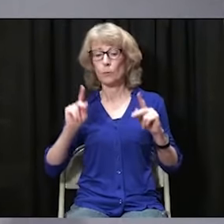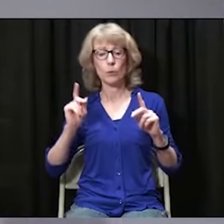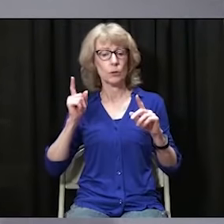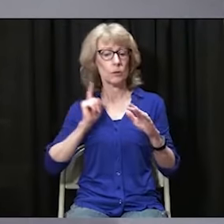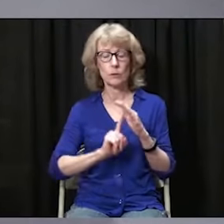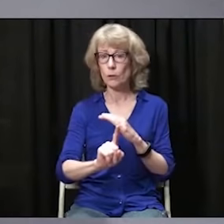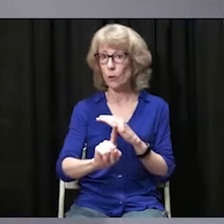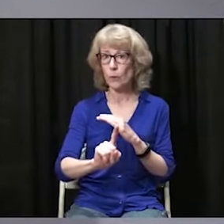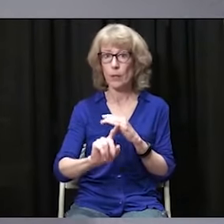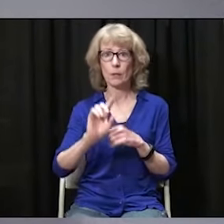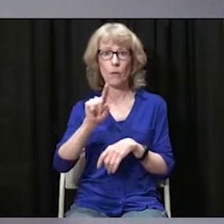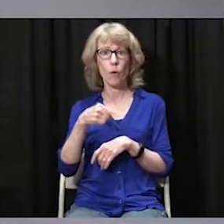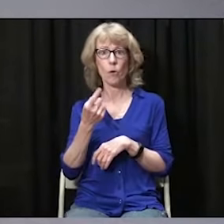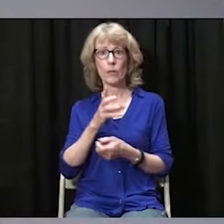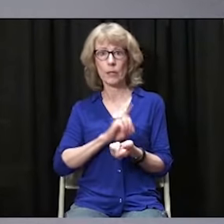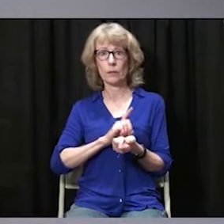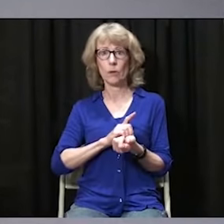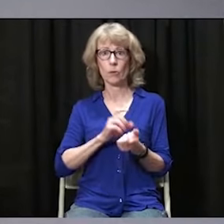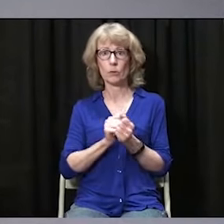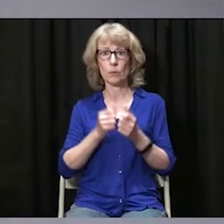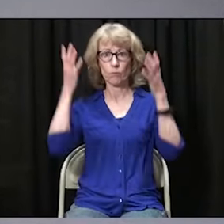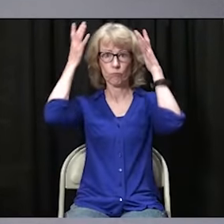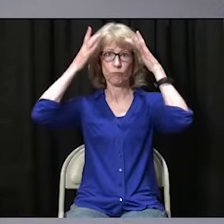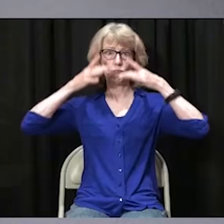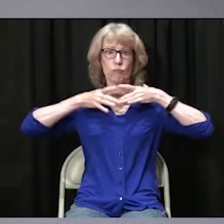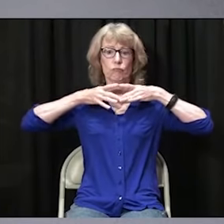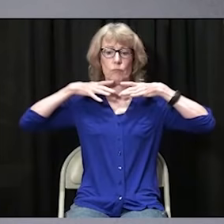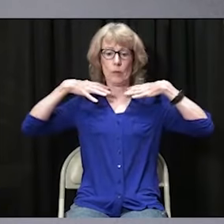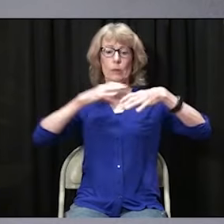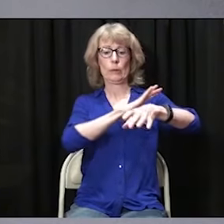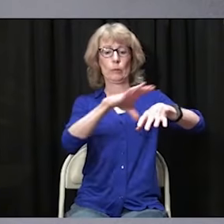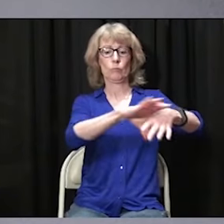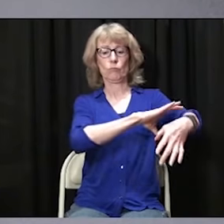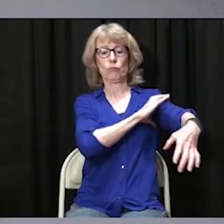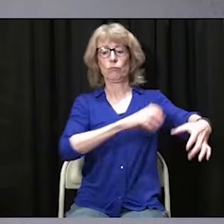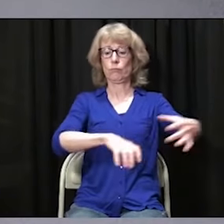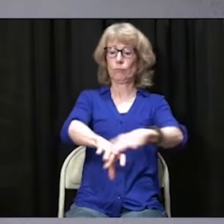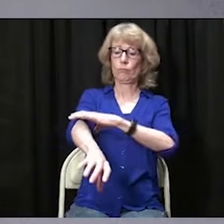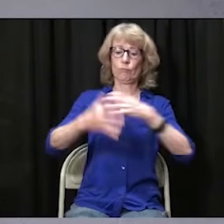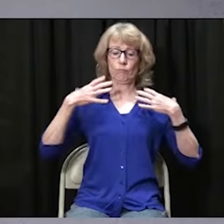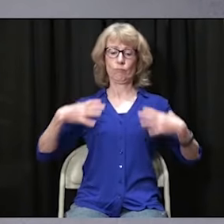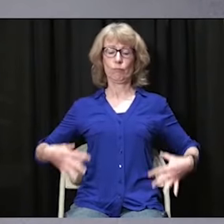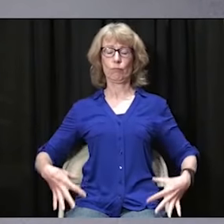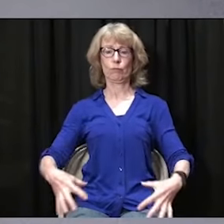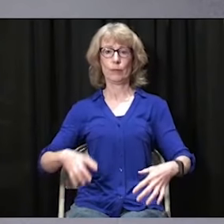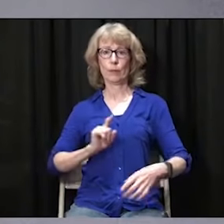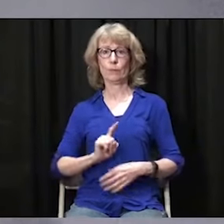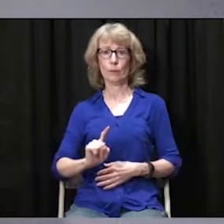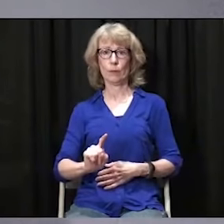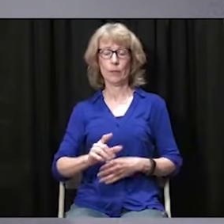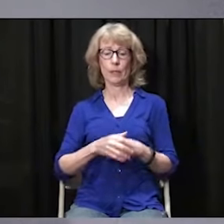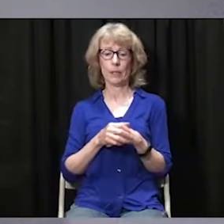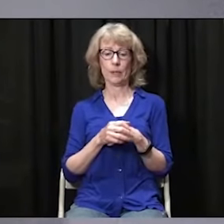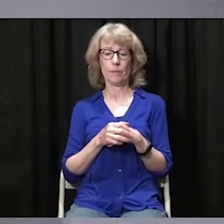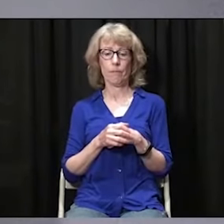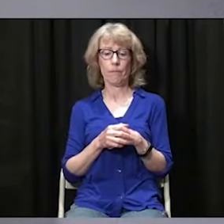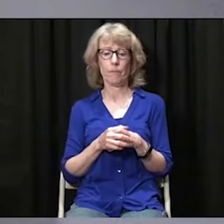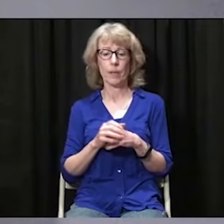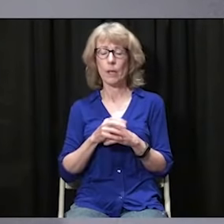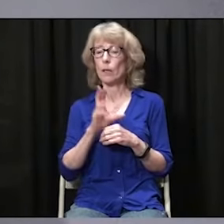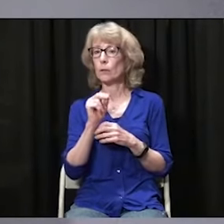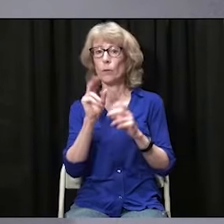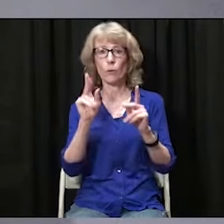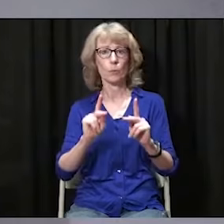And he told me about the moment where he thought he was actually taking his final